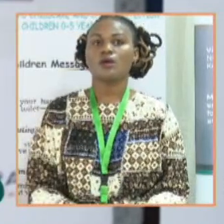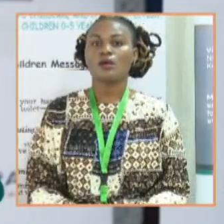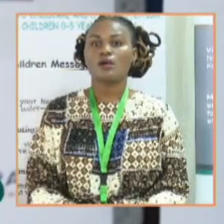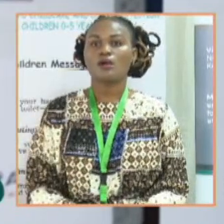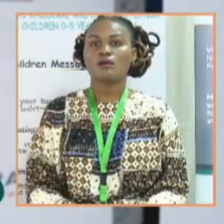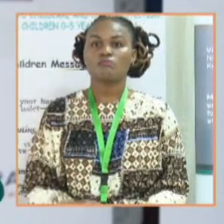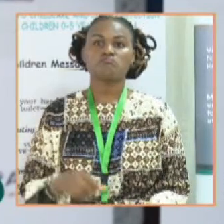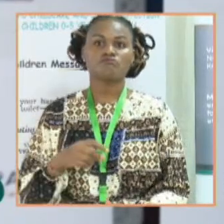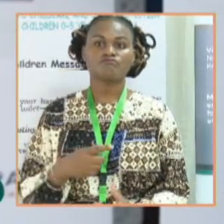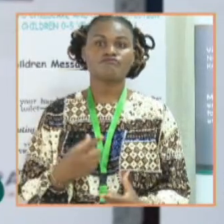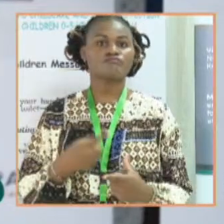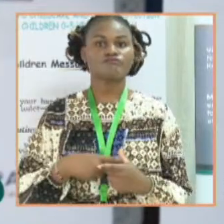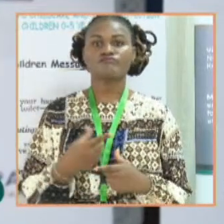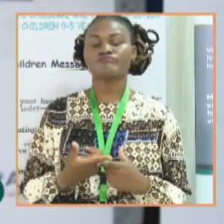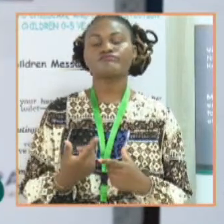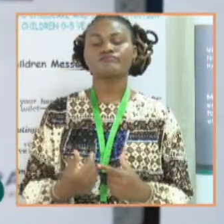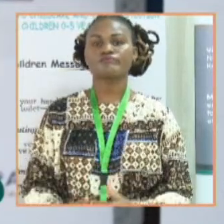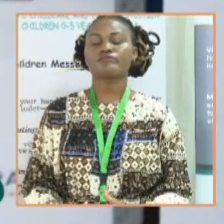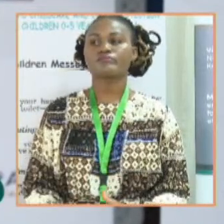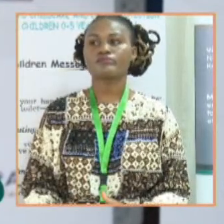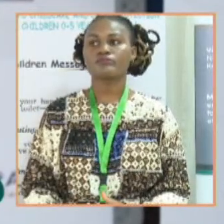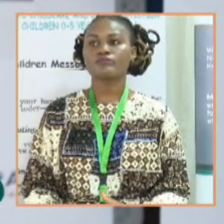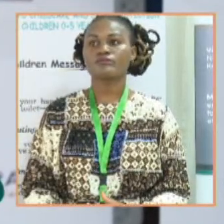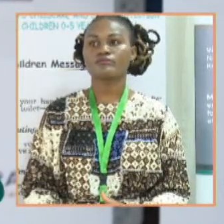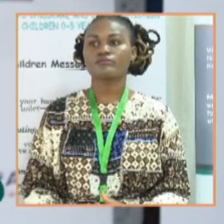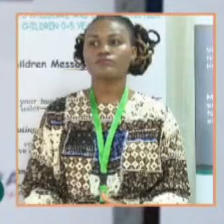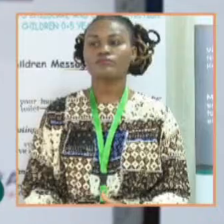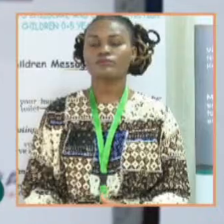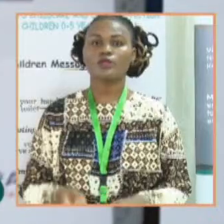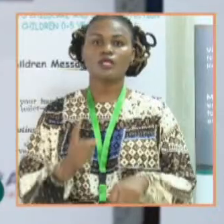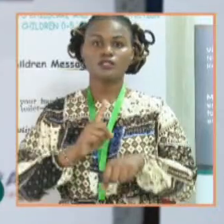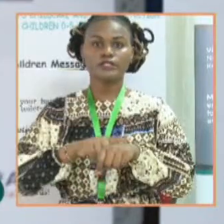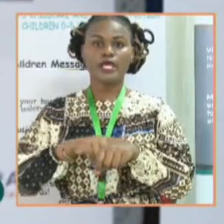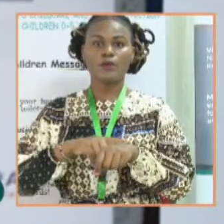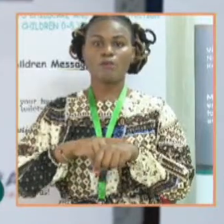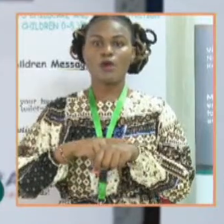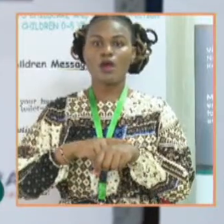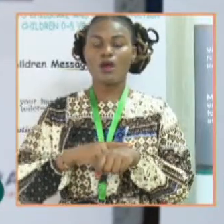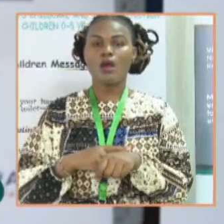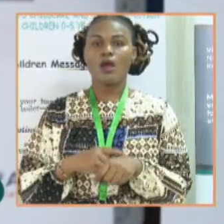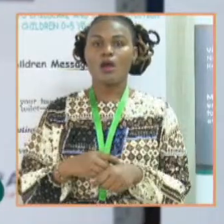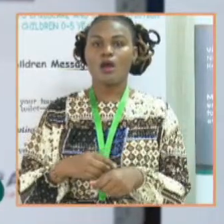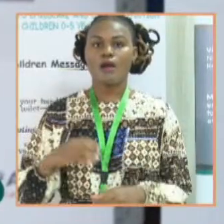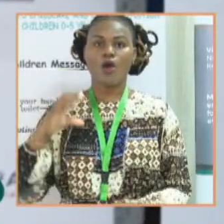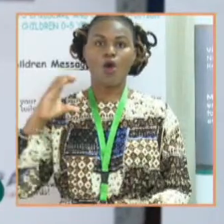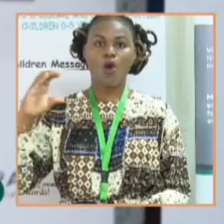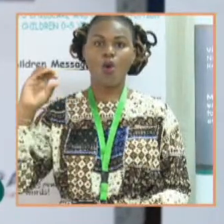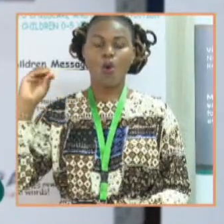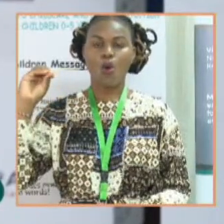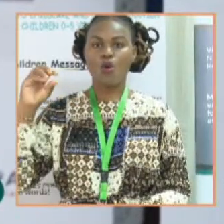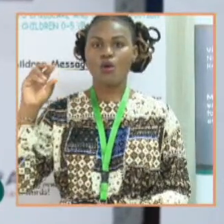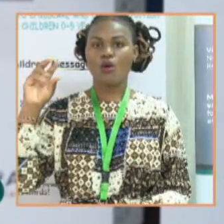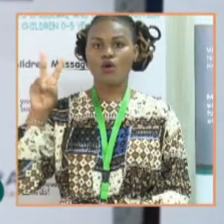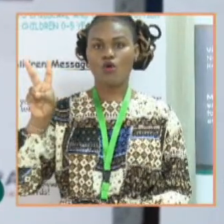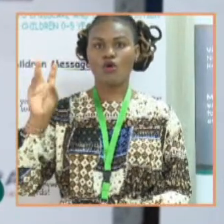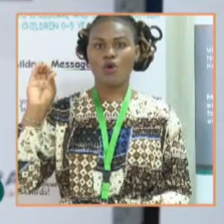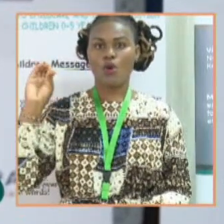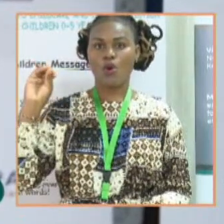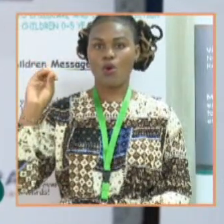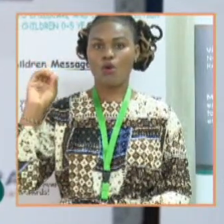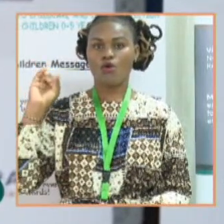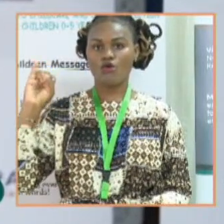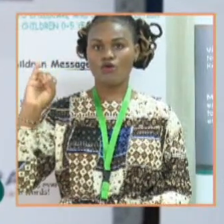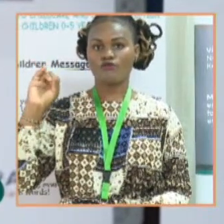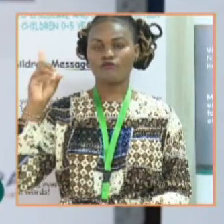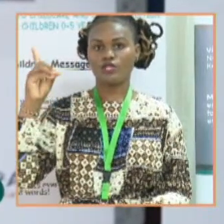Again, this was 2020, the time of COVID. That could explain that. But for the rest of the 2 years, we clearly see